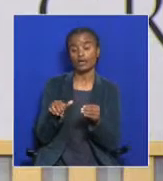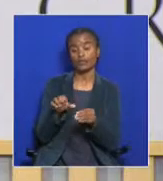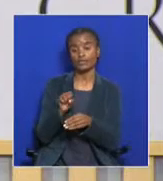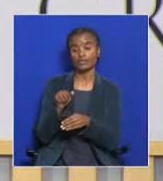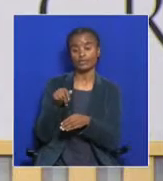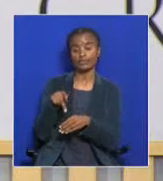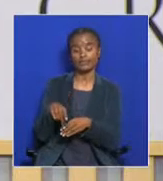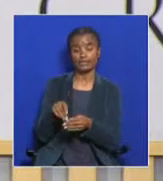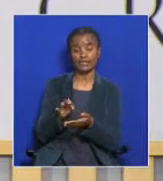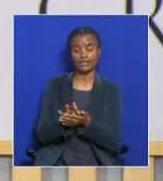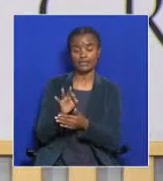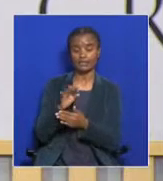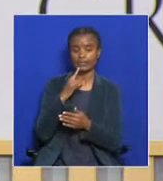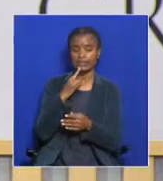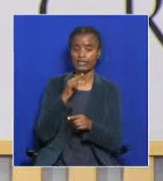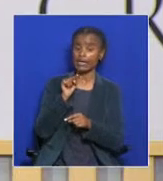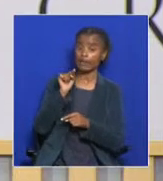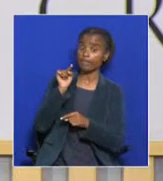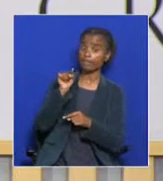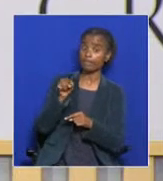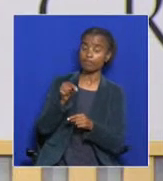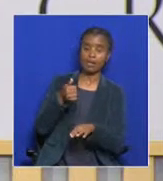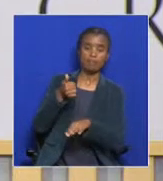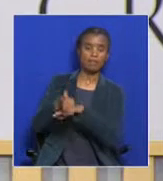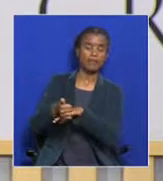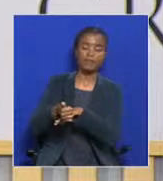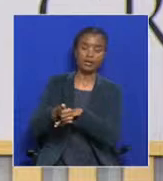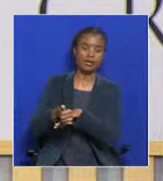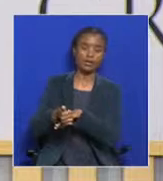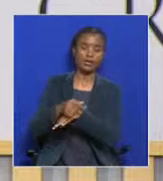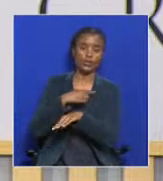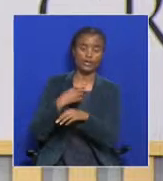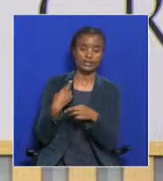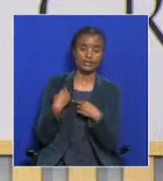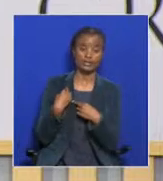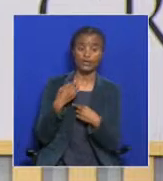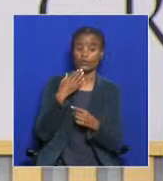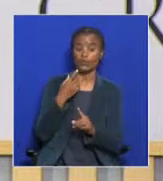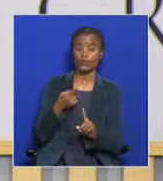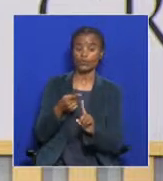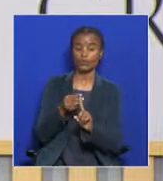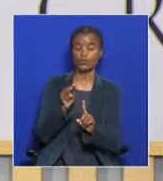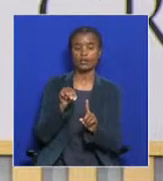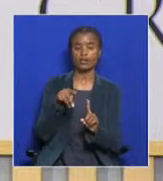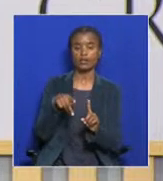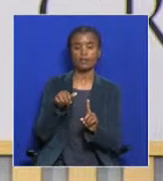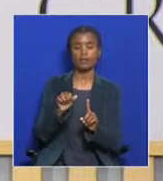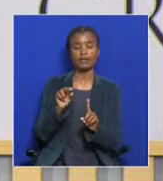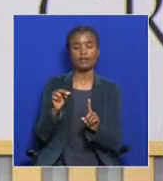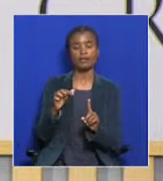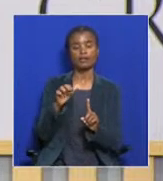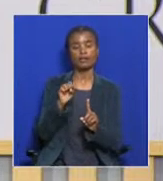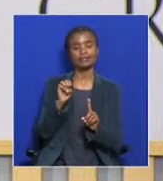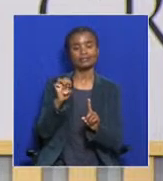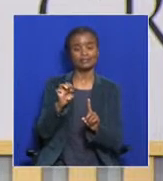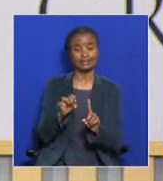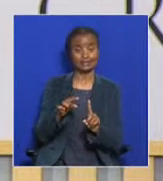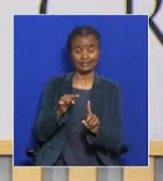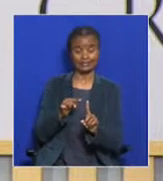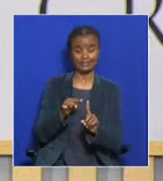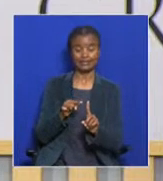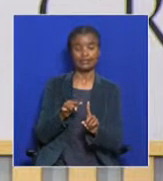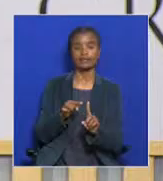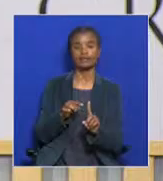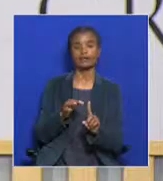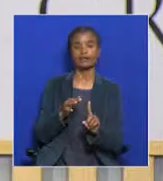from responsibility, but it was Warrant Officer Mpangase that had booked in the exhibits, and then in column, I think it's column 5, he